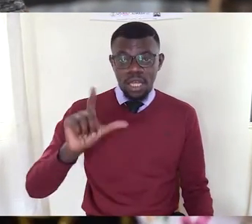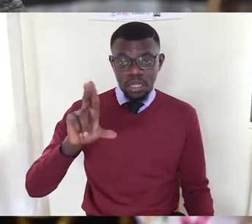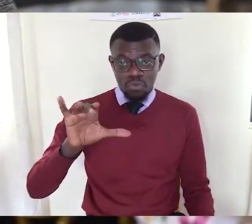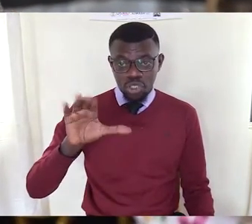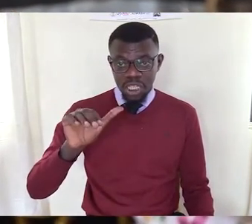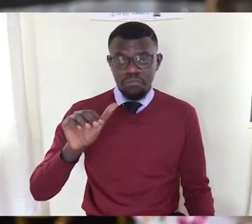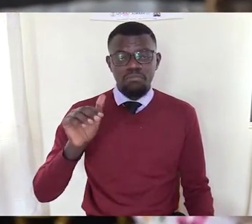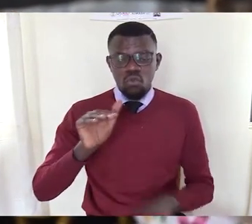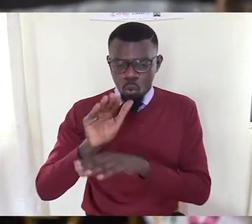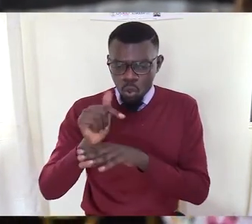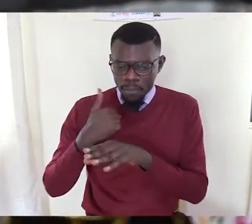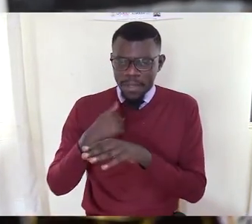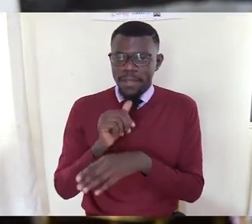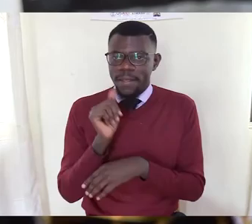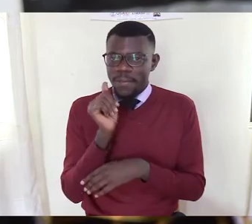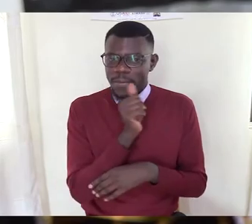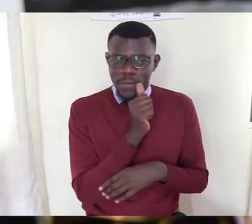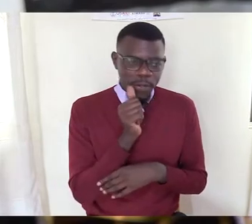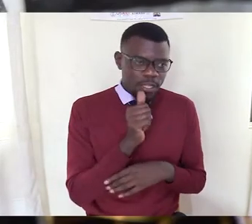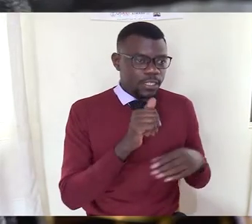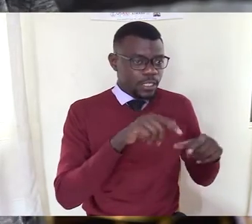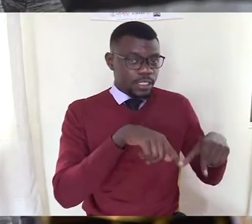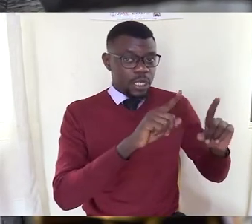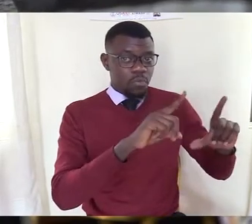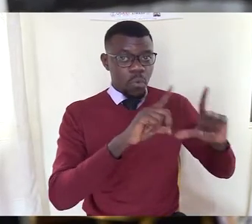what? I got sick.